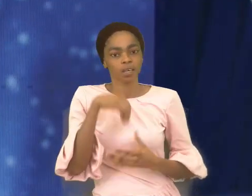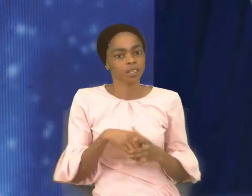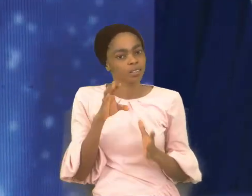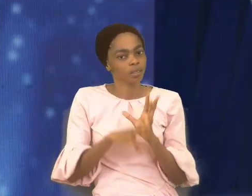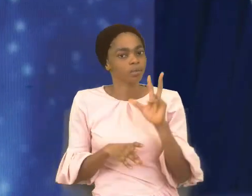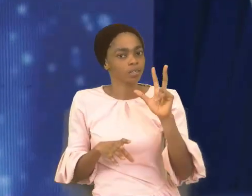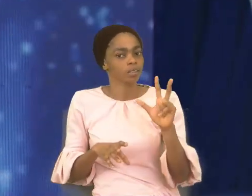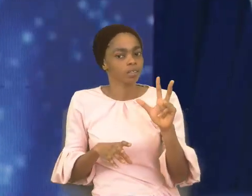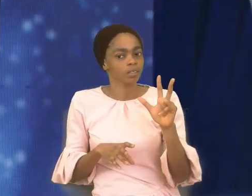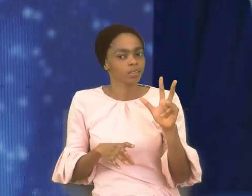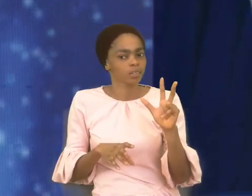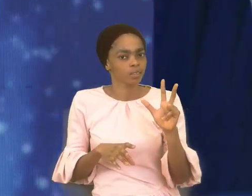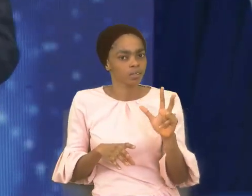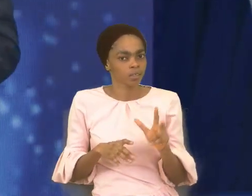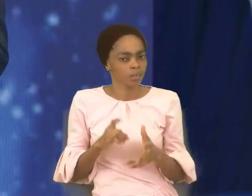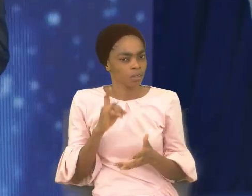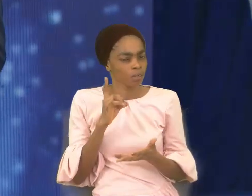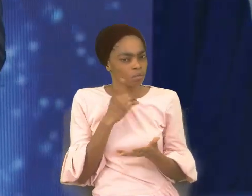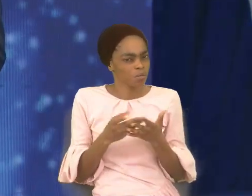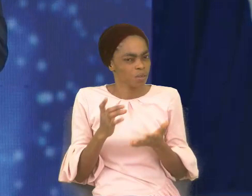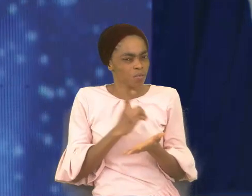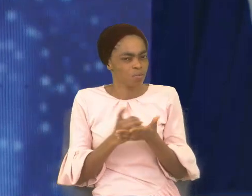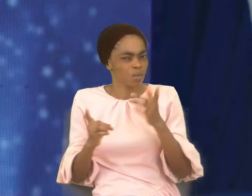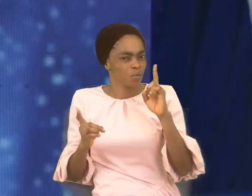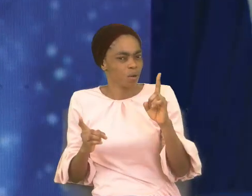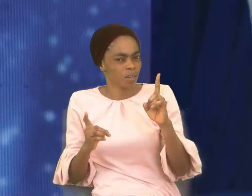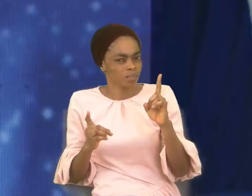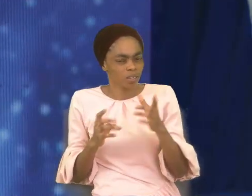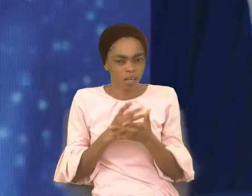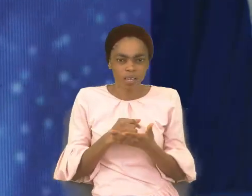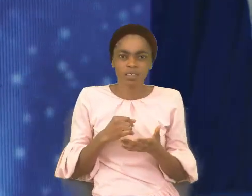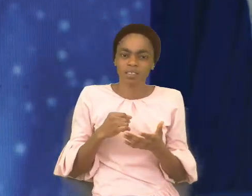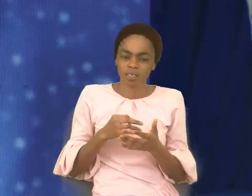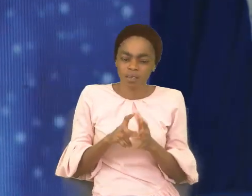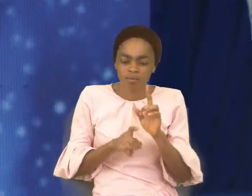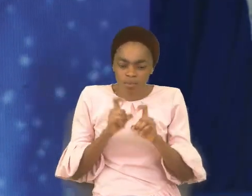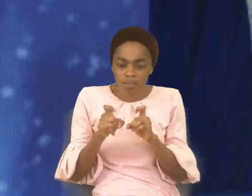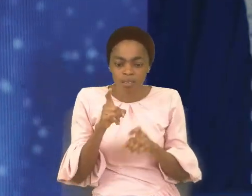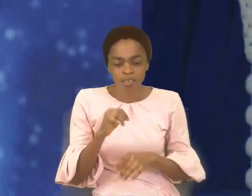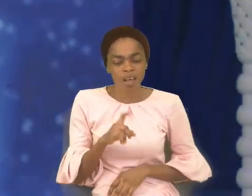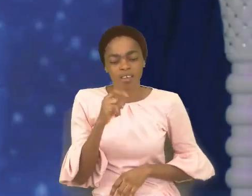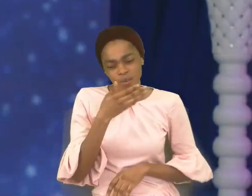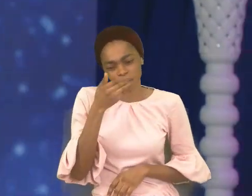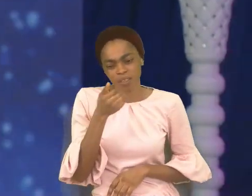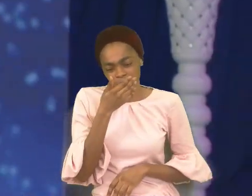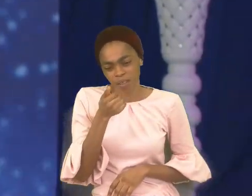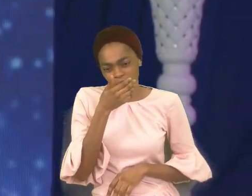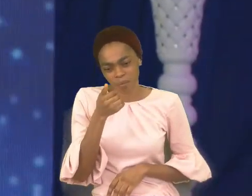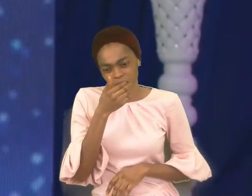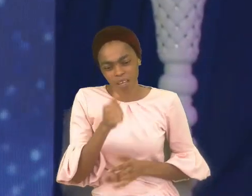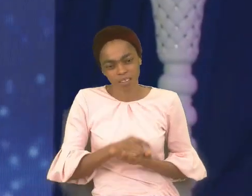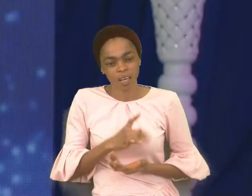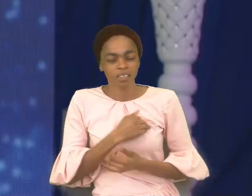examined you and they said you are 10 times better. They love you for your intelligence. They love you for